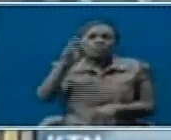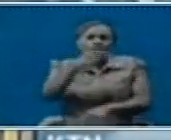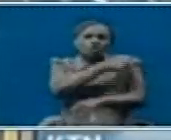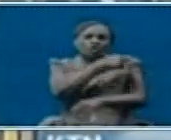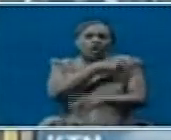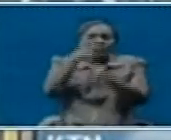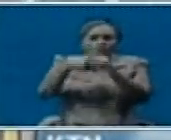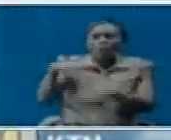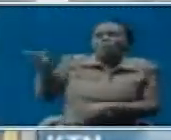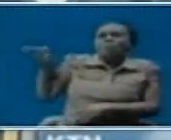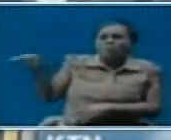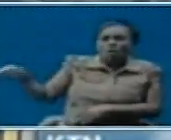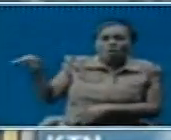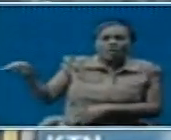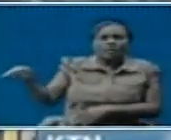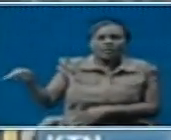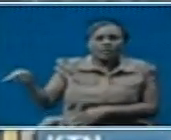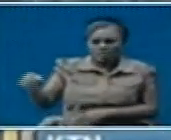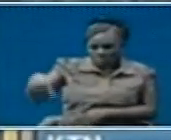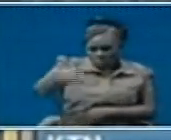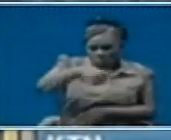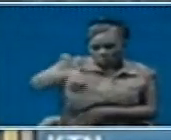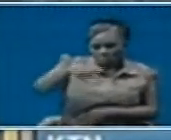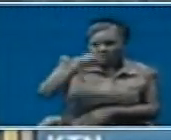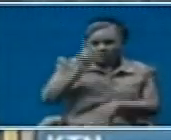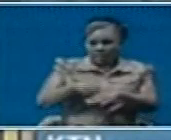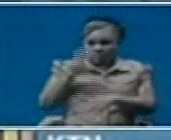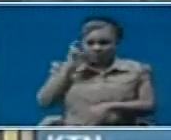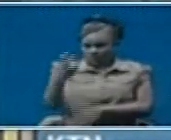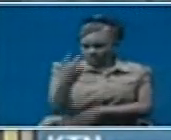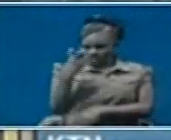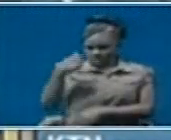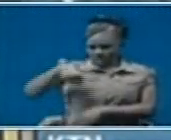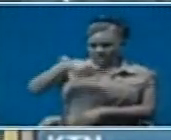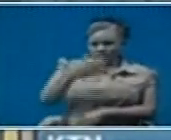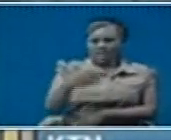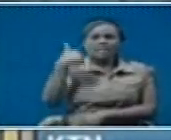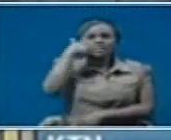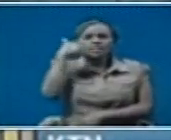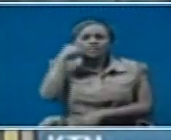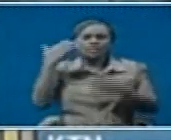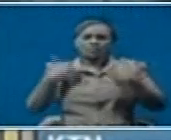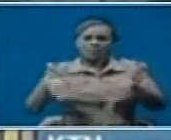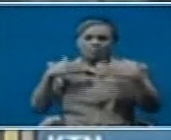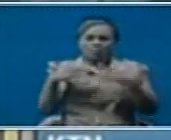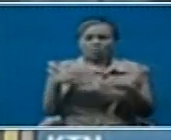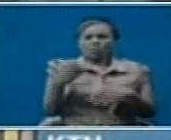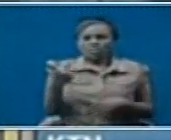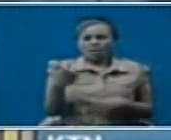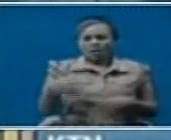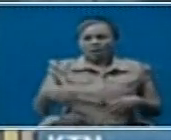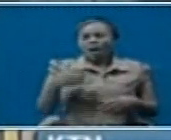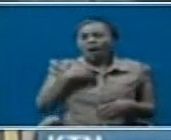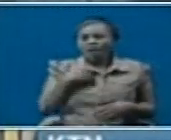in the morning calls to us. Sisi unapotuona hapa ni wagonjwa wa dialysis.